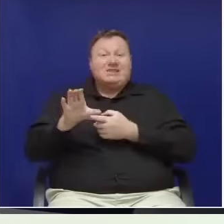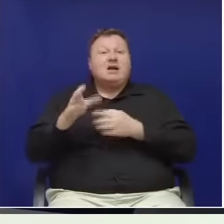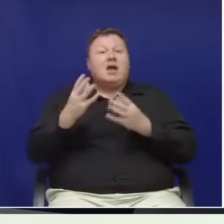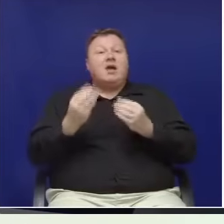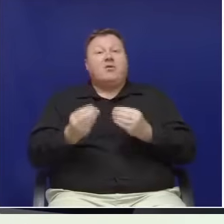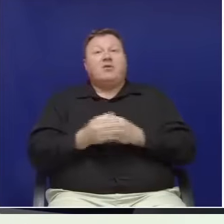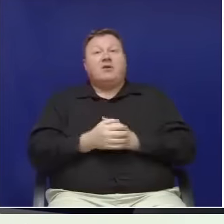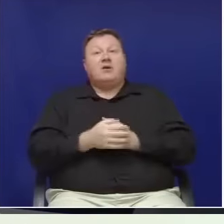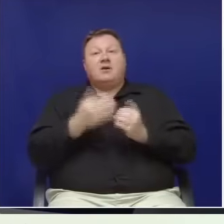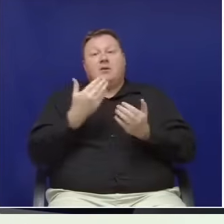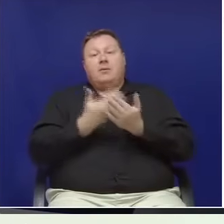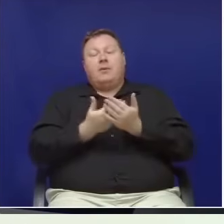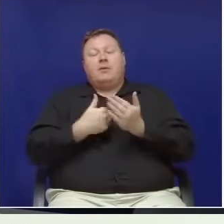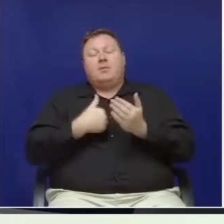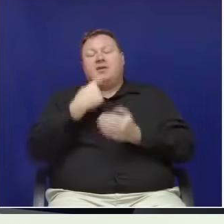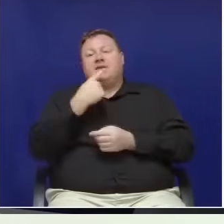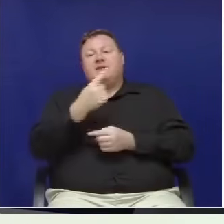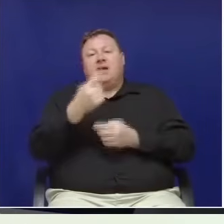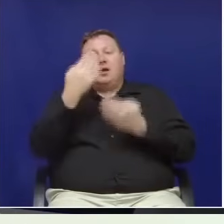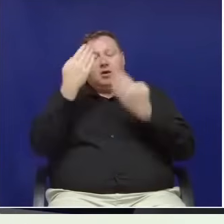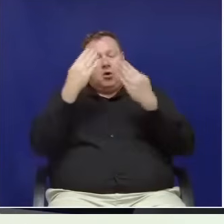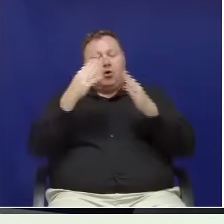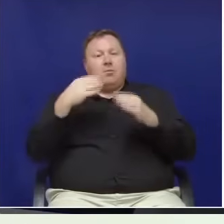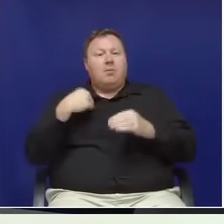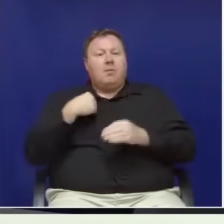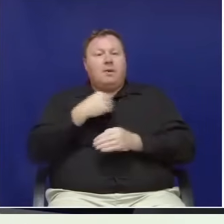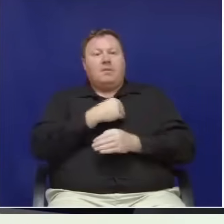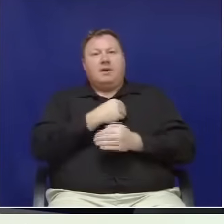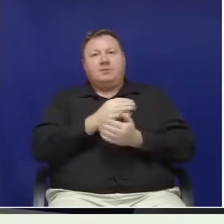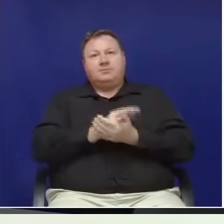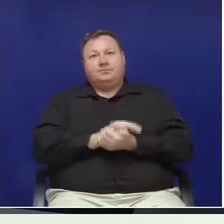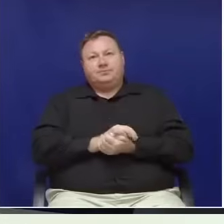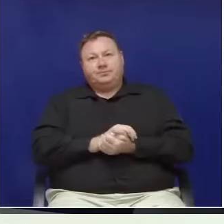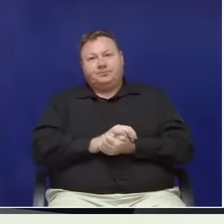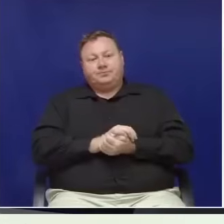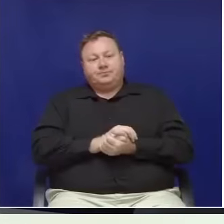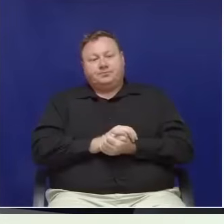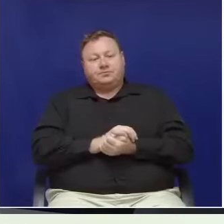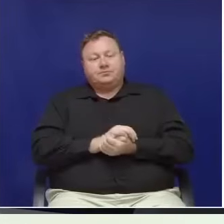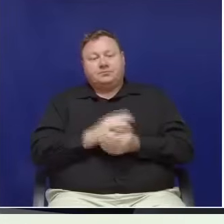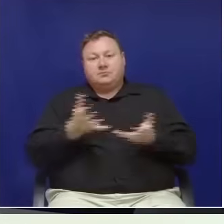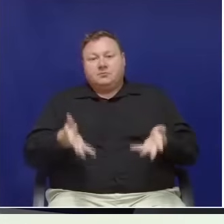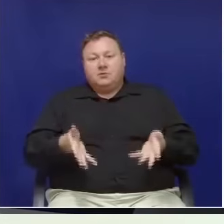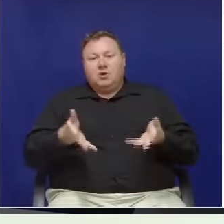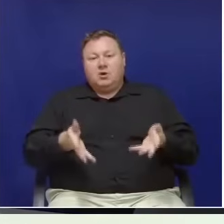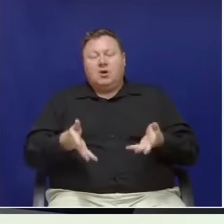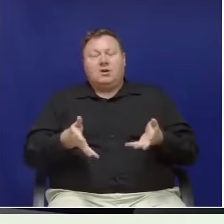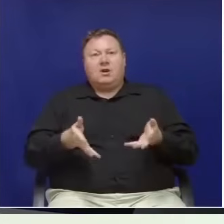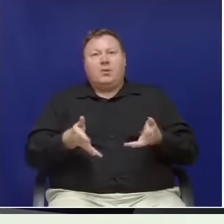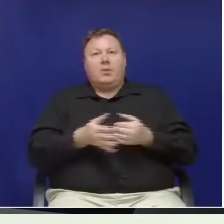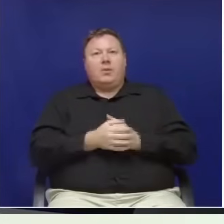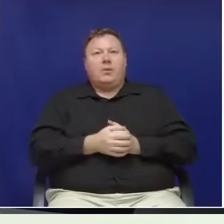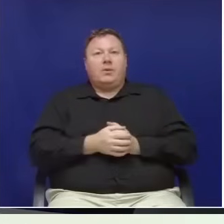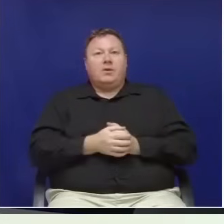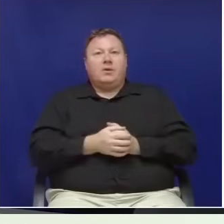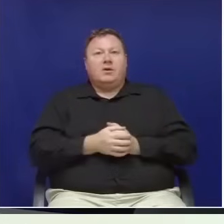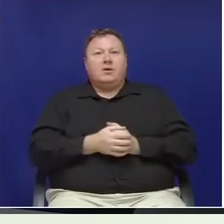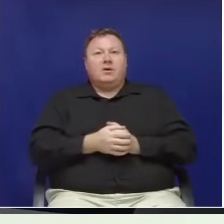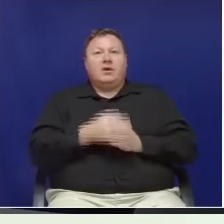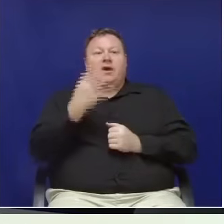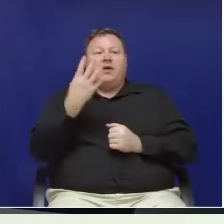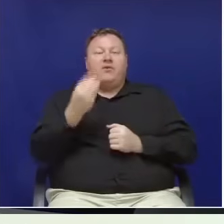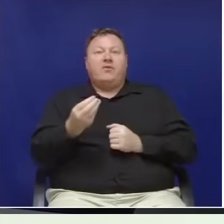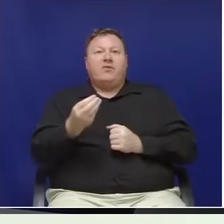can I say to the honourable member that at present, as we speak, we